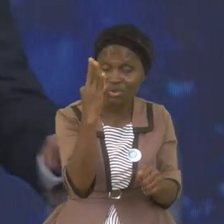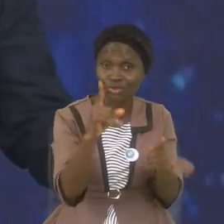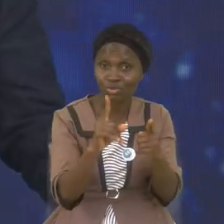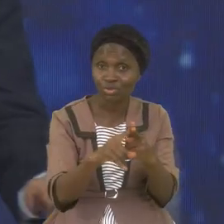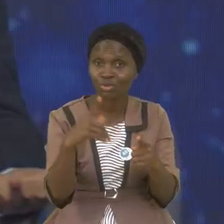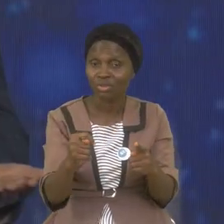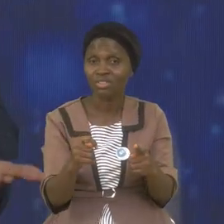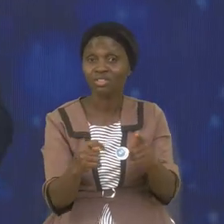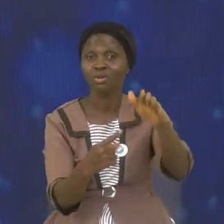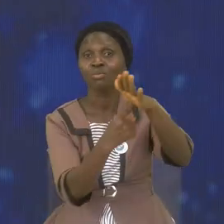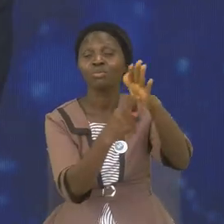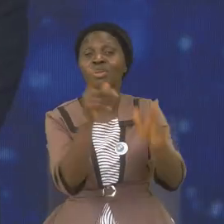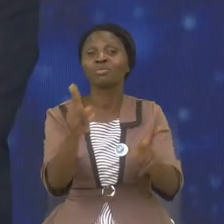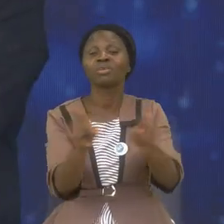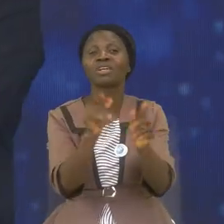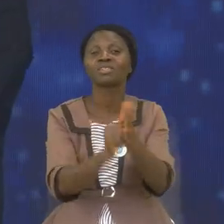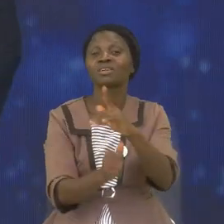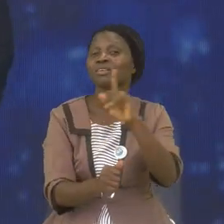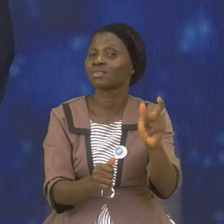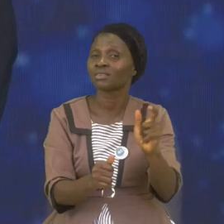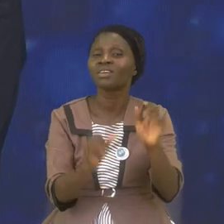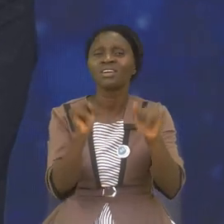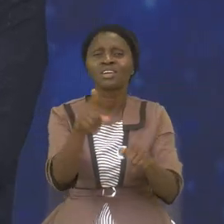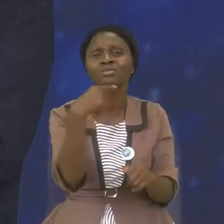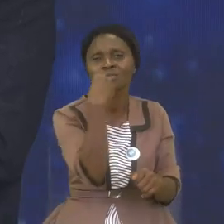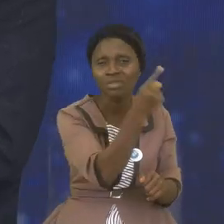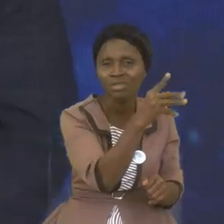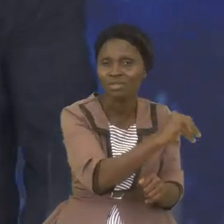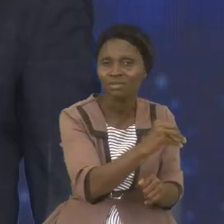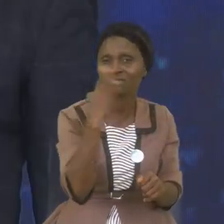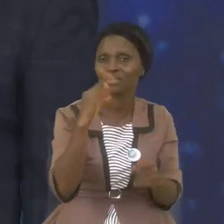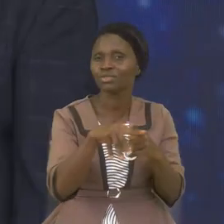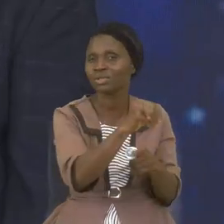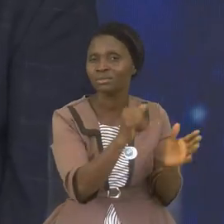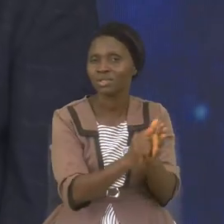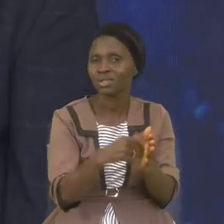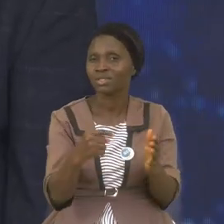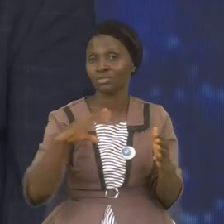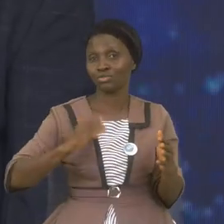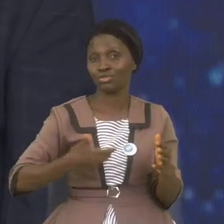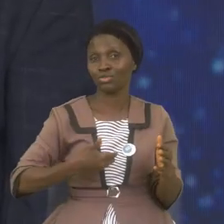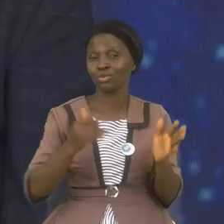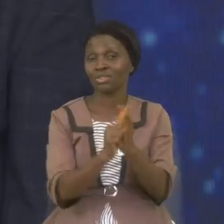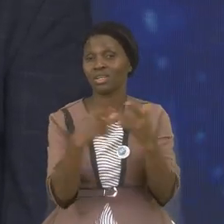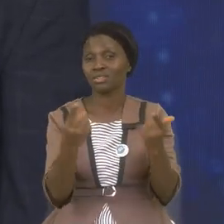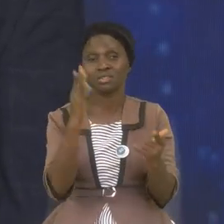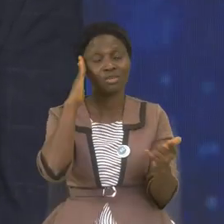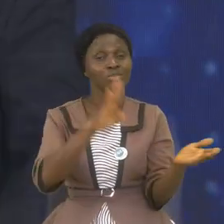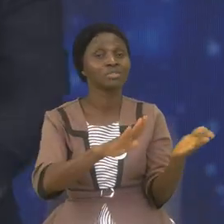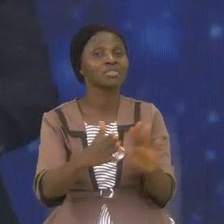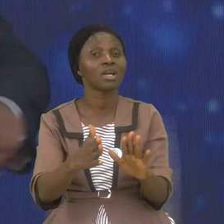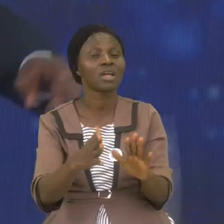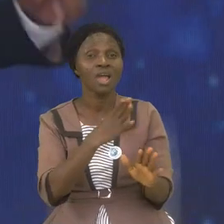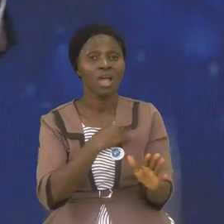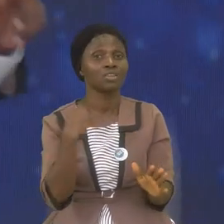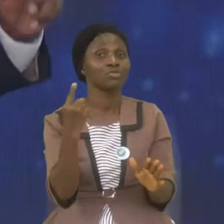you tell them that the soul that sinneth, it shall die? And there's only one way for you to be